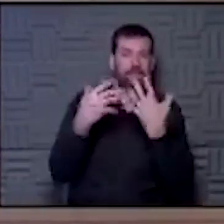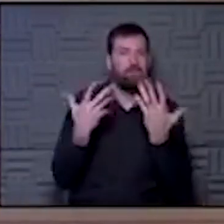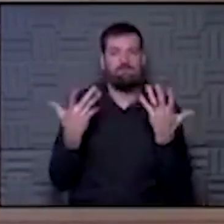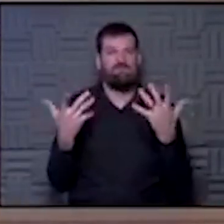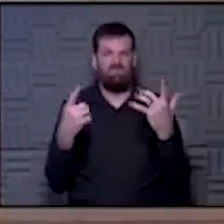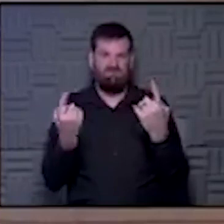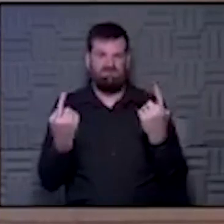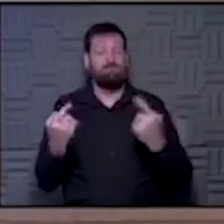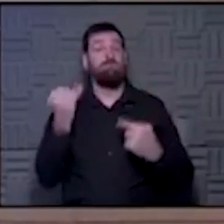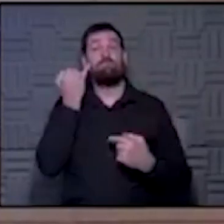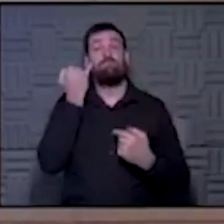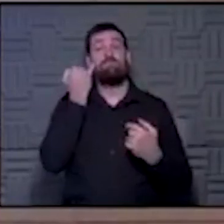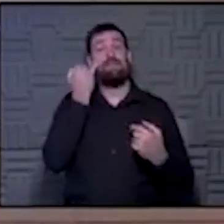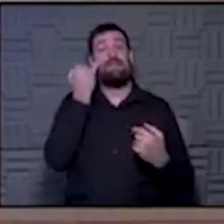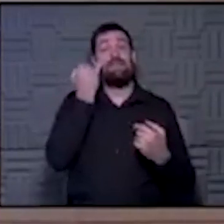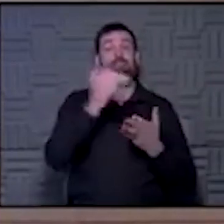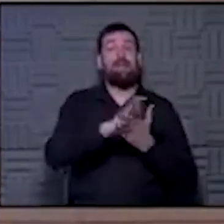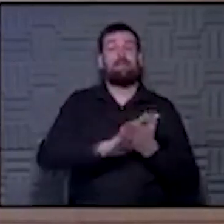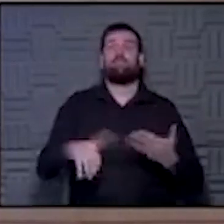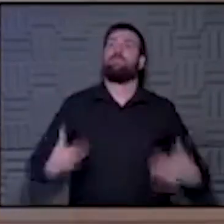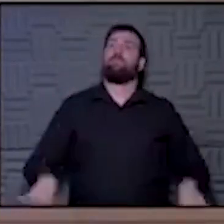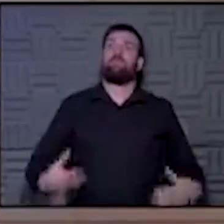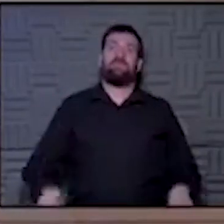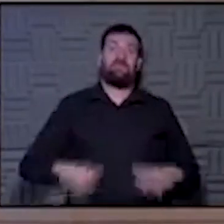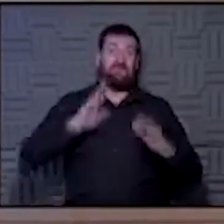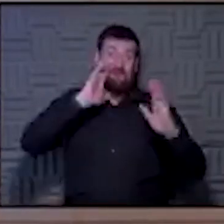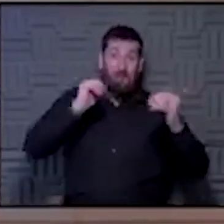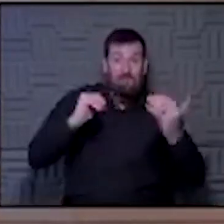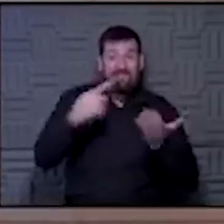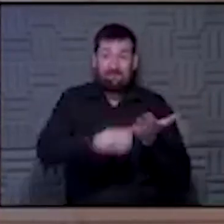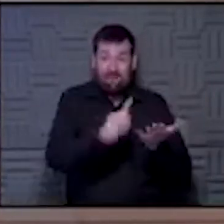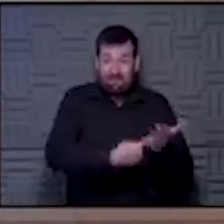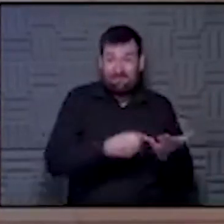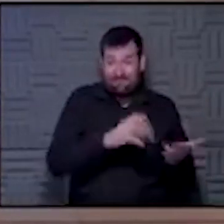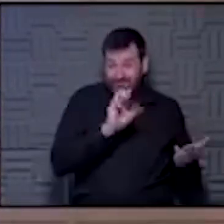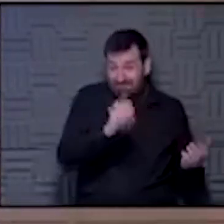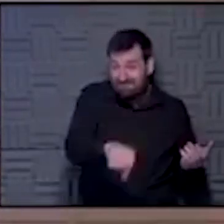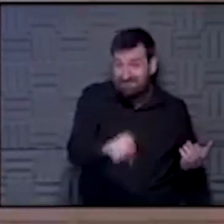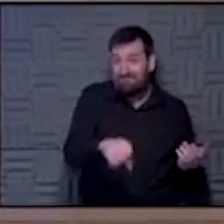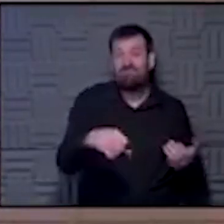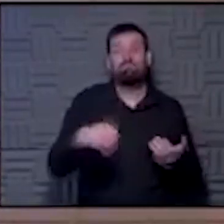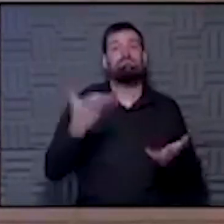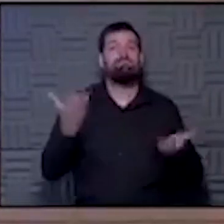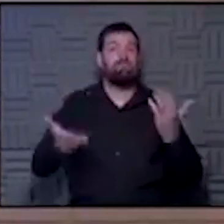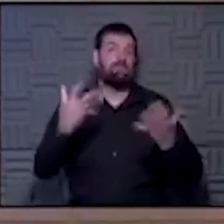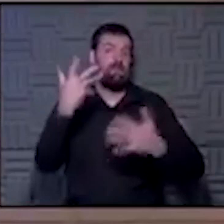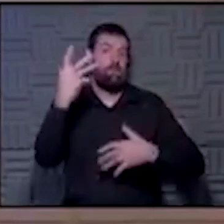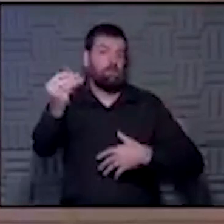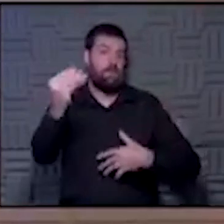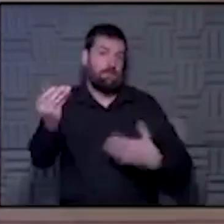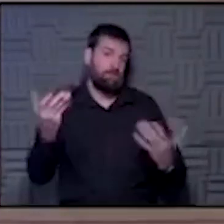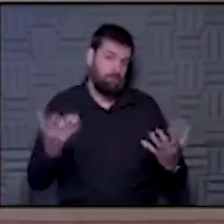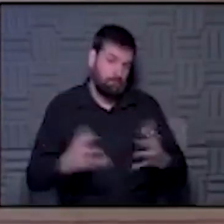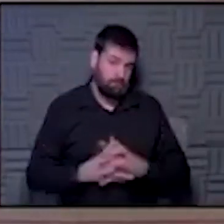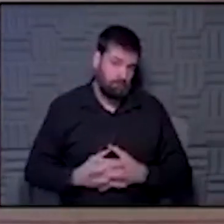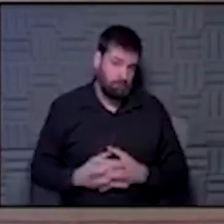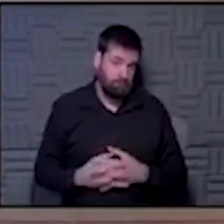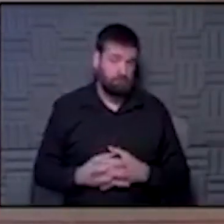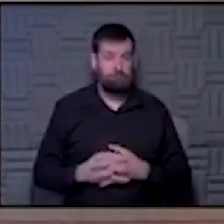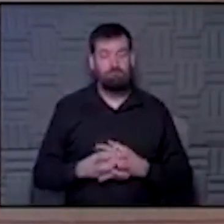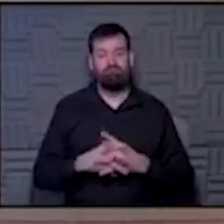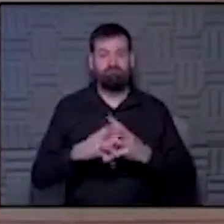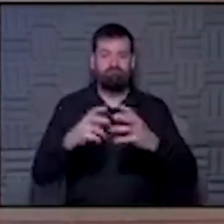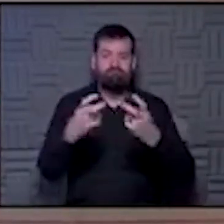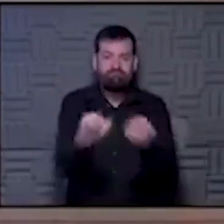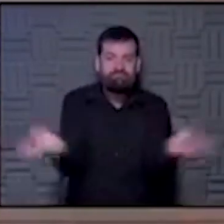it's nice, which, gosh, I hope it is. Sometimes it is. Perhaps having that activity take place outdoors with a fire pit in the middle